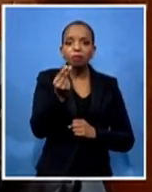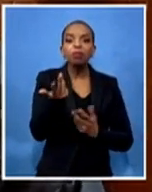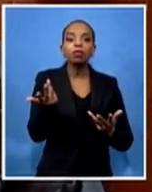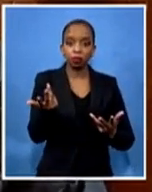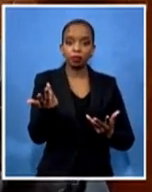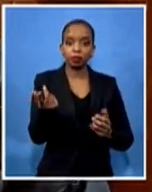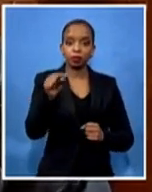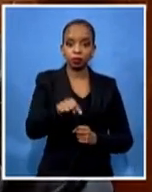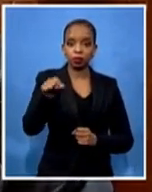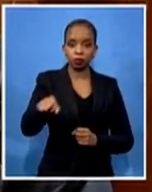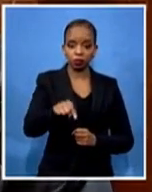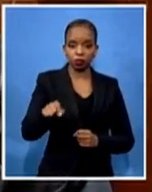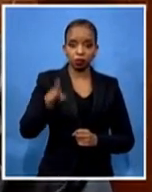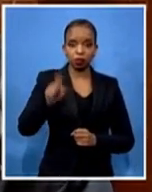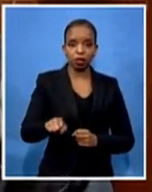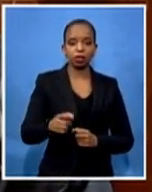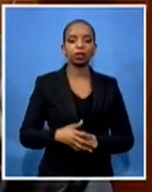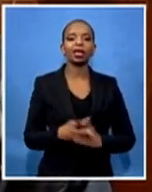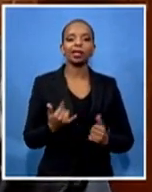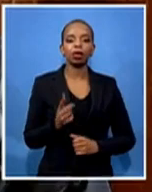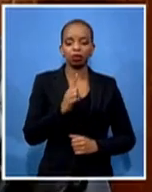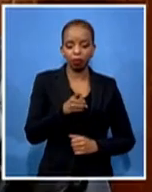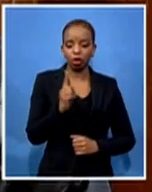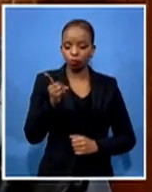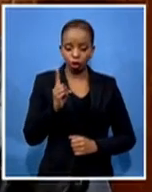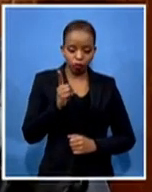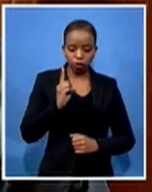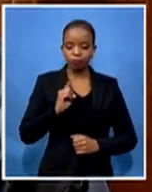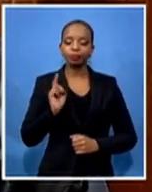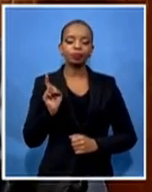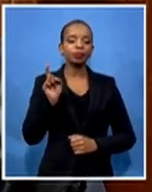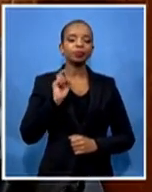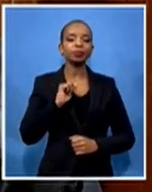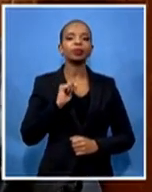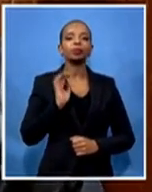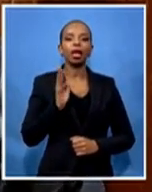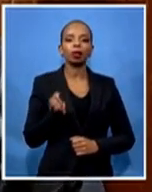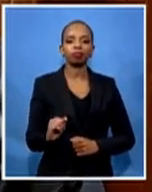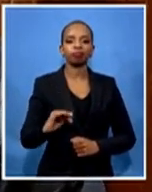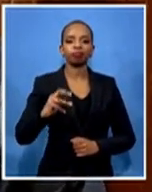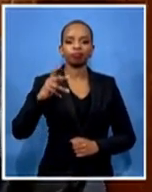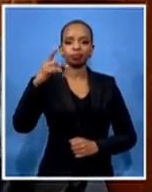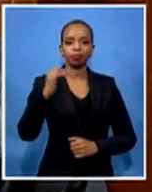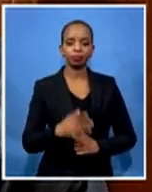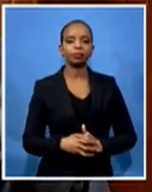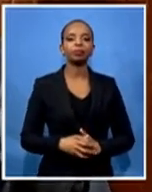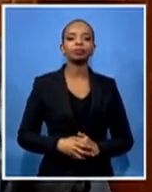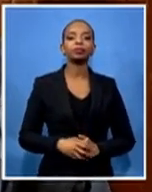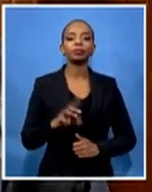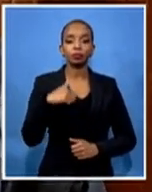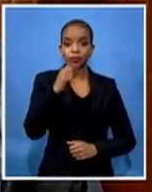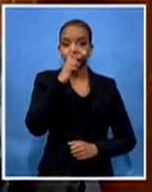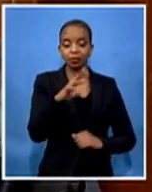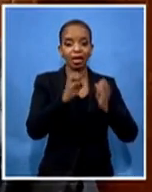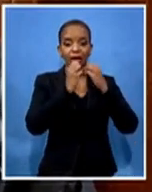after I've invented this, I definitely see a way forward into too many things that we are using that we'd be able to use without touching